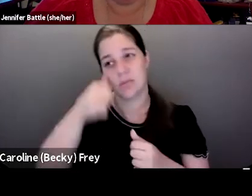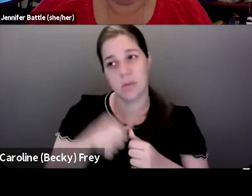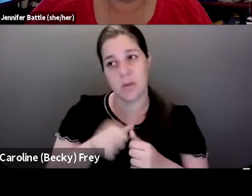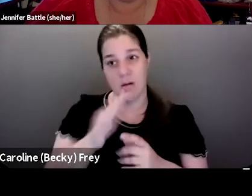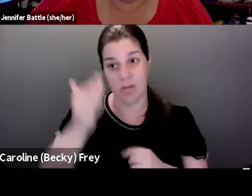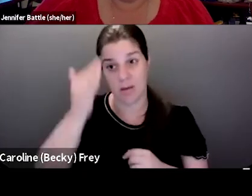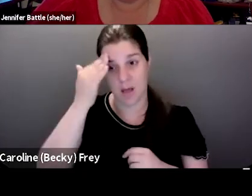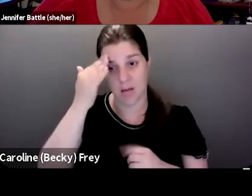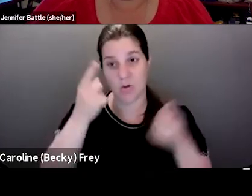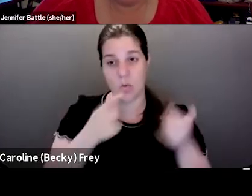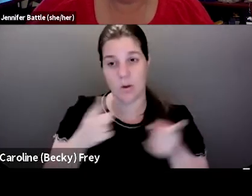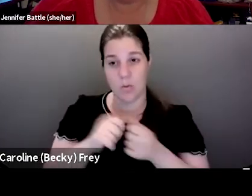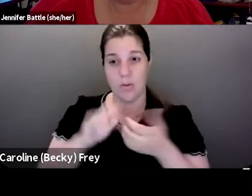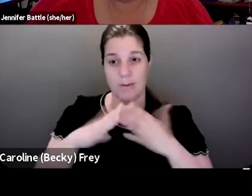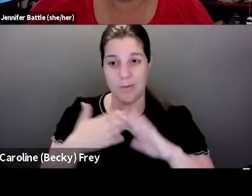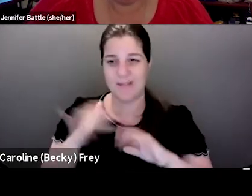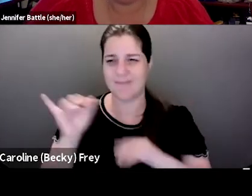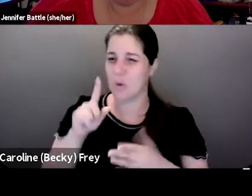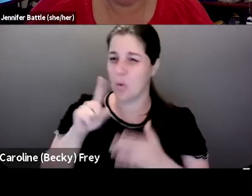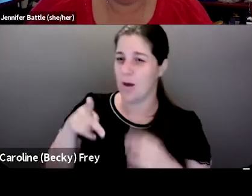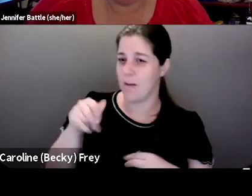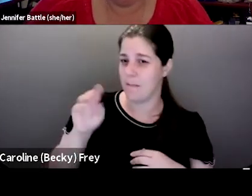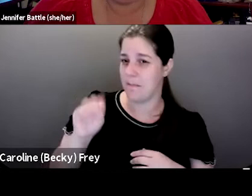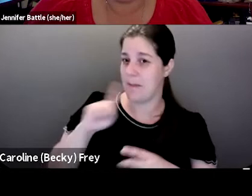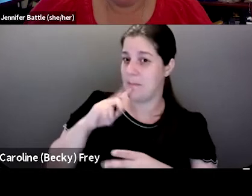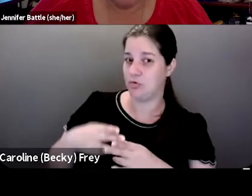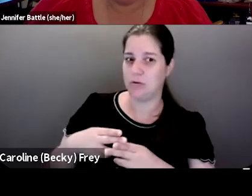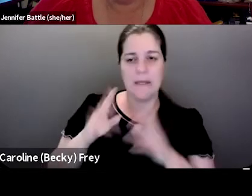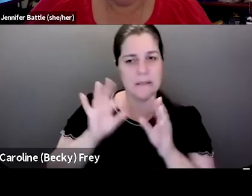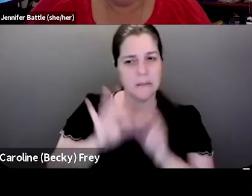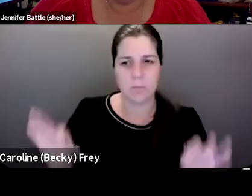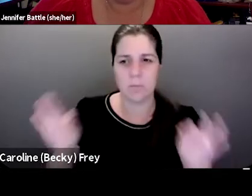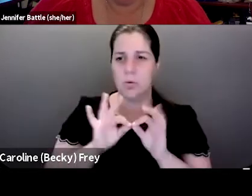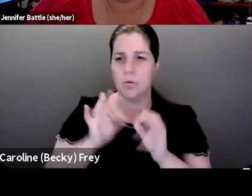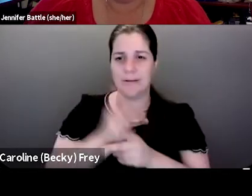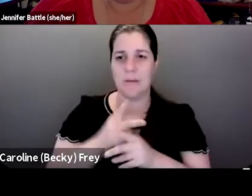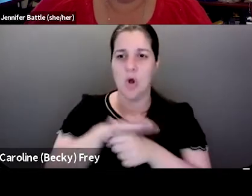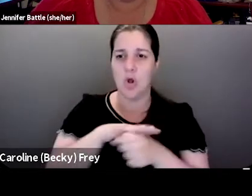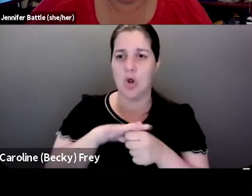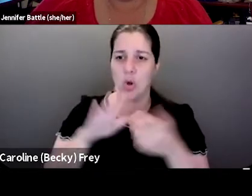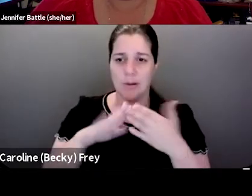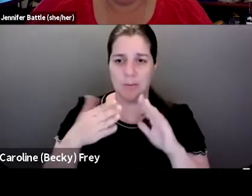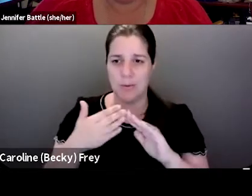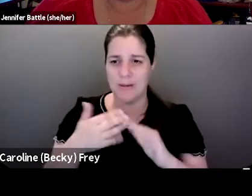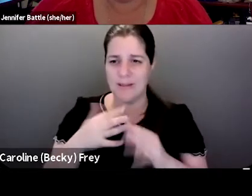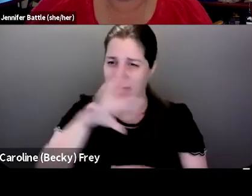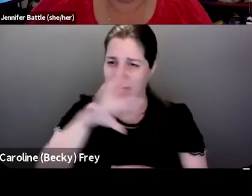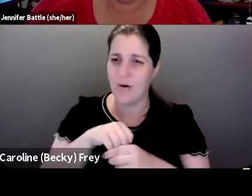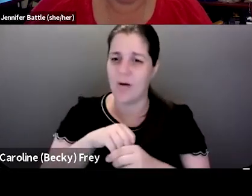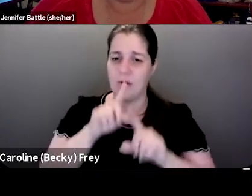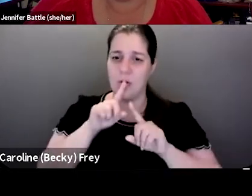in the community, sort of like what Pam said, is so important to keep the local communities involved in answering your crisis